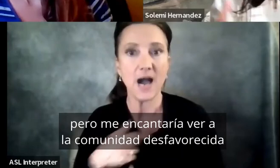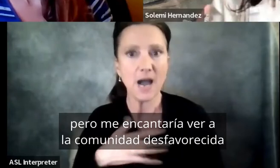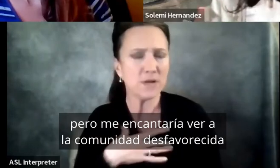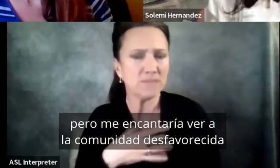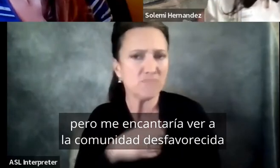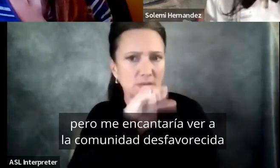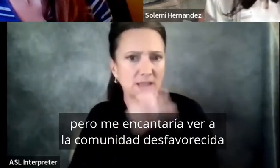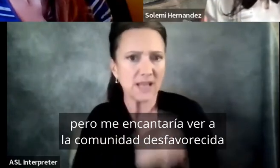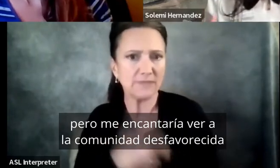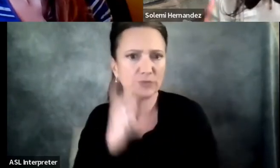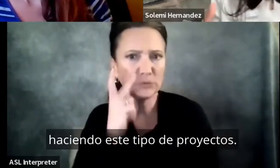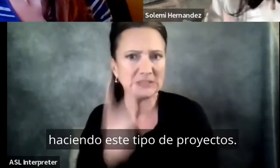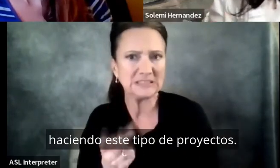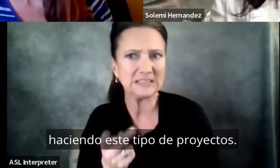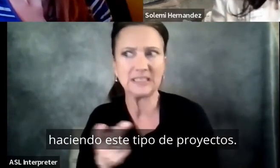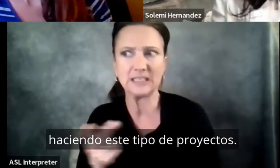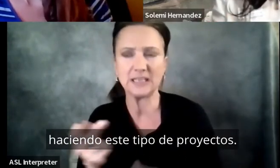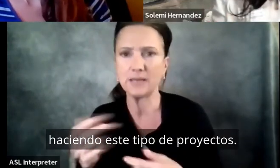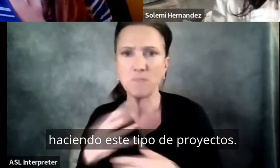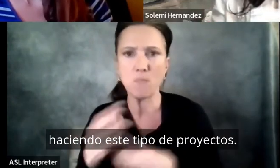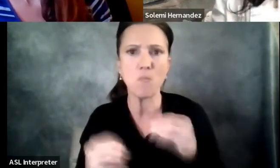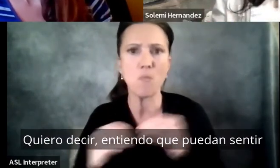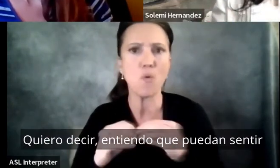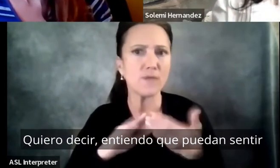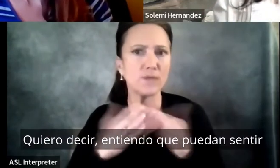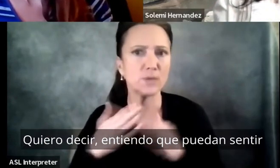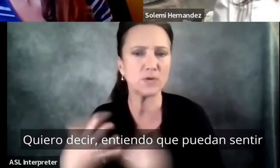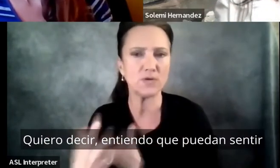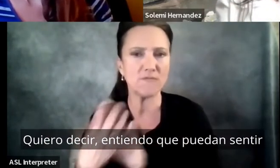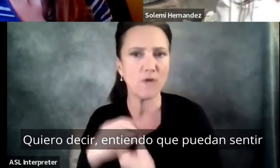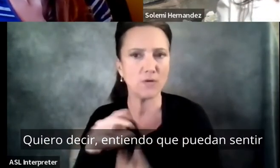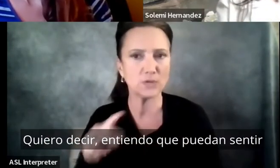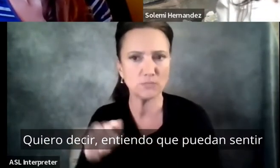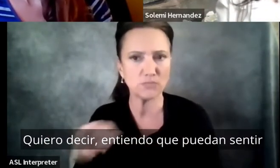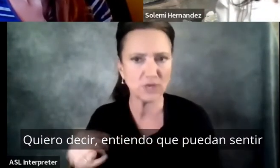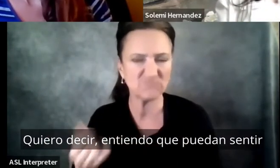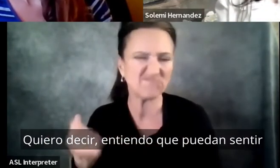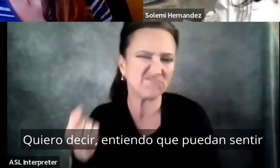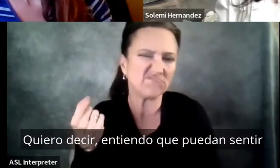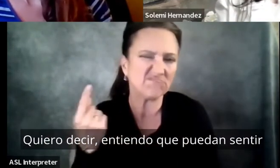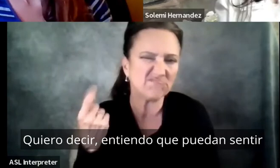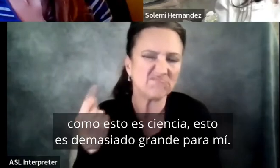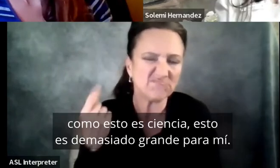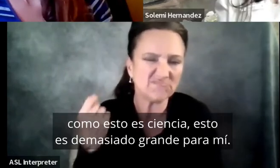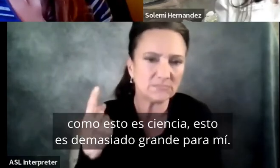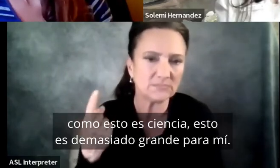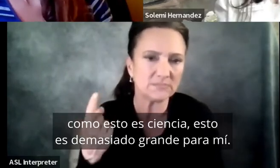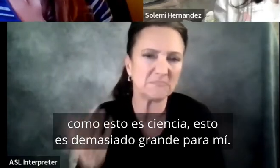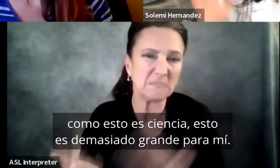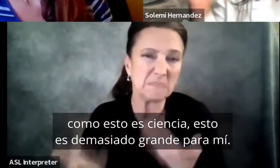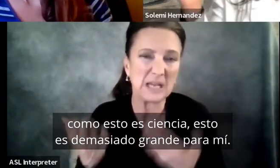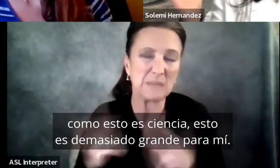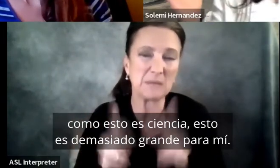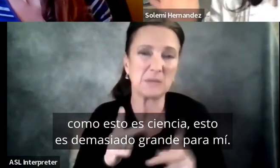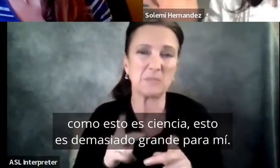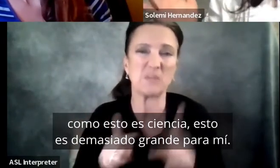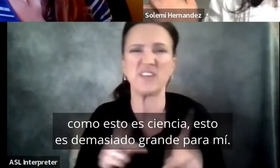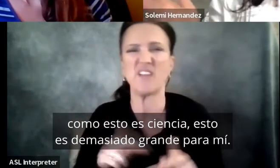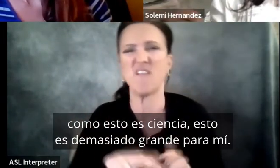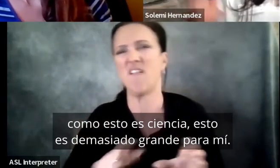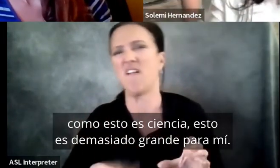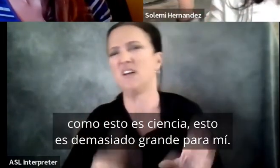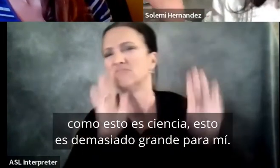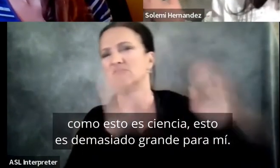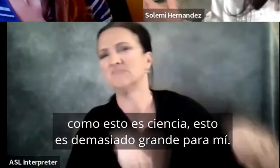see disadvantaged communities doing this kind of project. I mean, I understand that they might feel like this is science, you